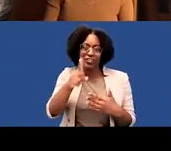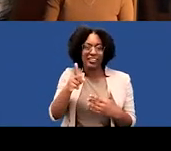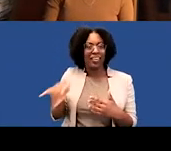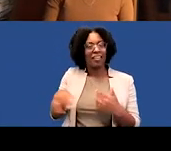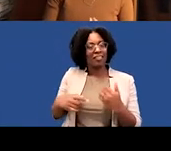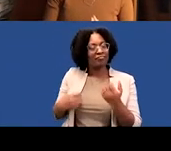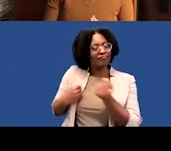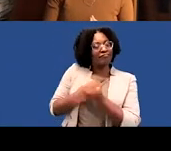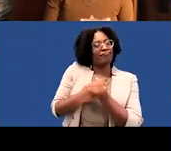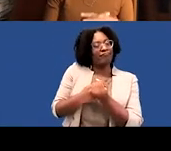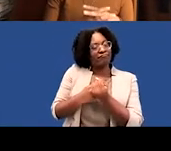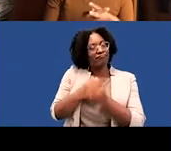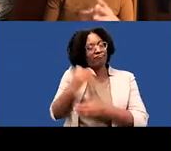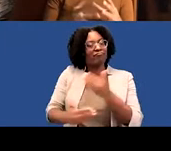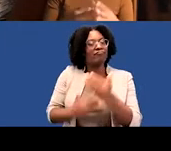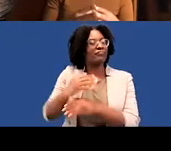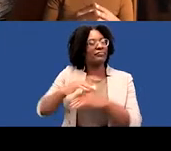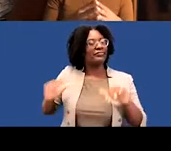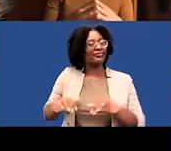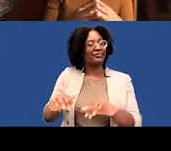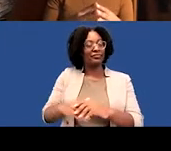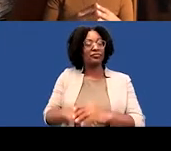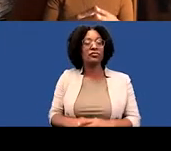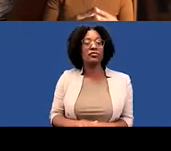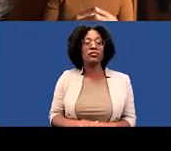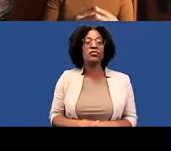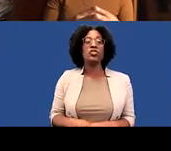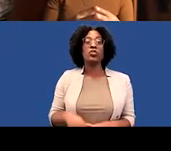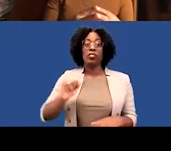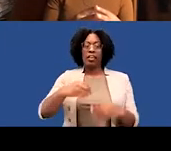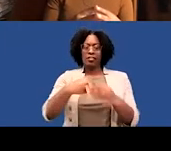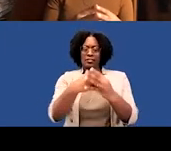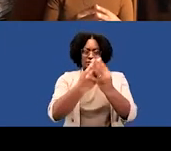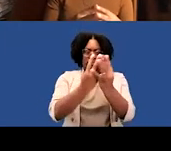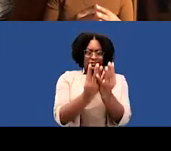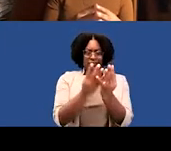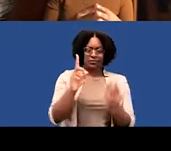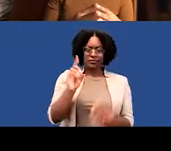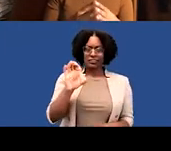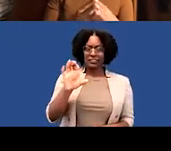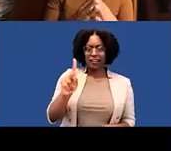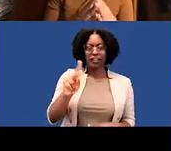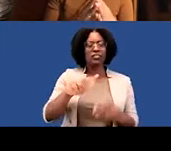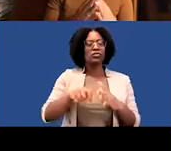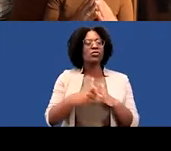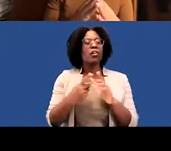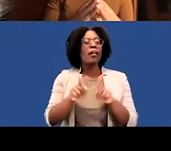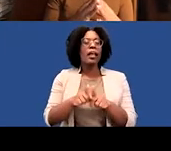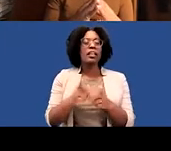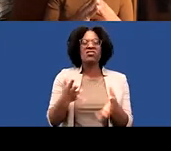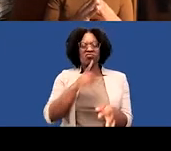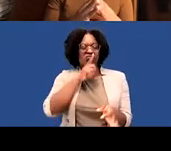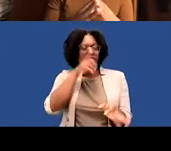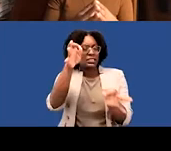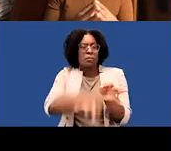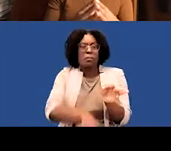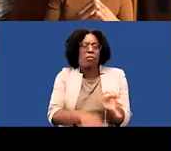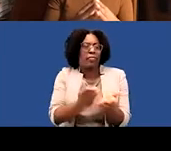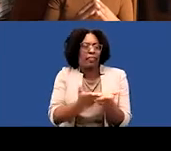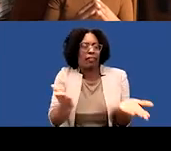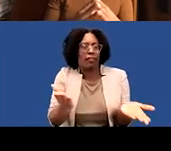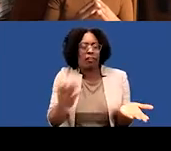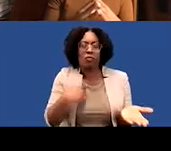And so the deck began as an object, like a very simple object that I was thinking about, okay, what is something that is